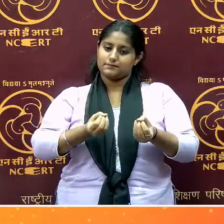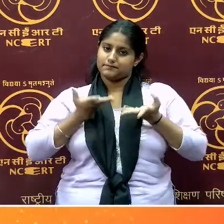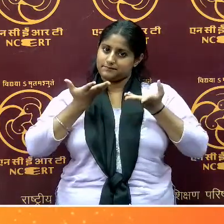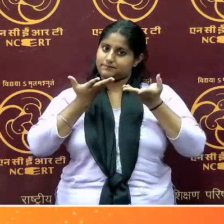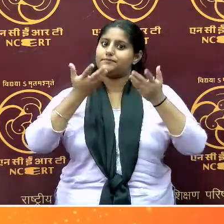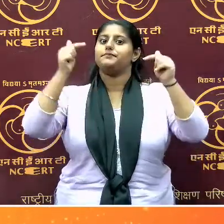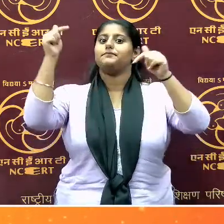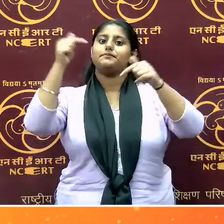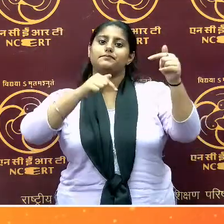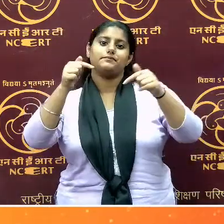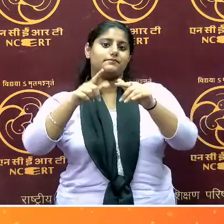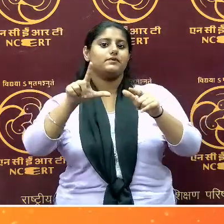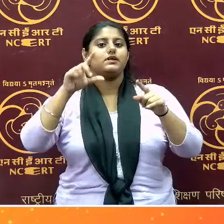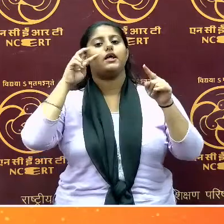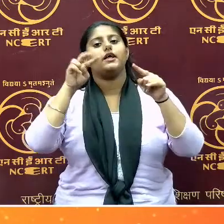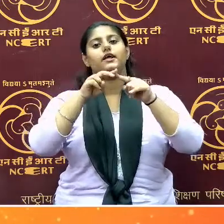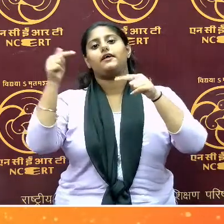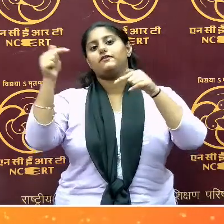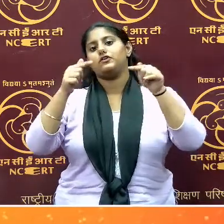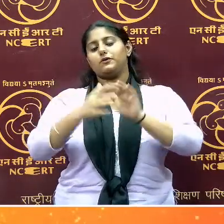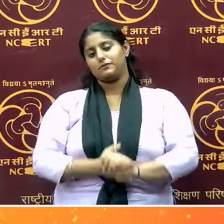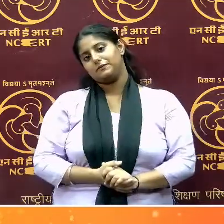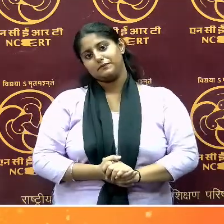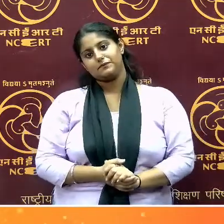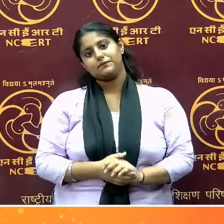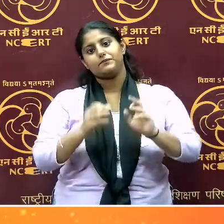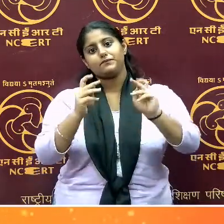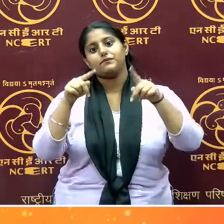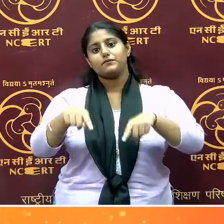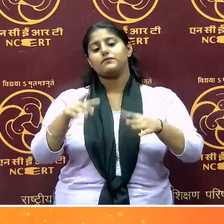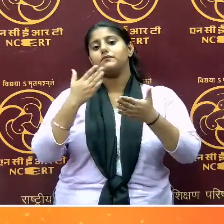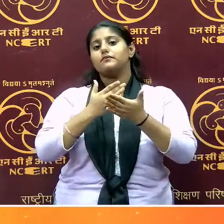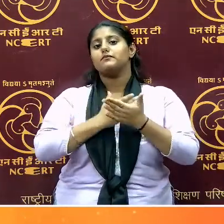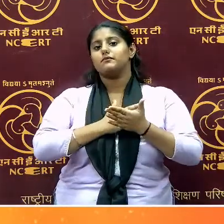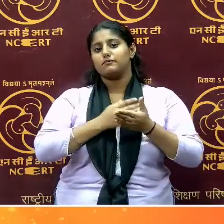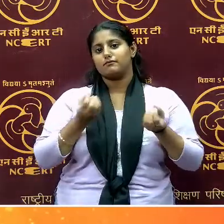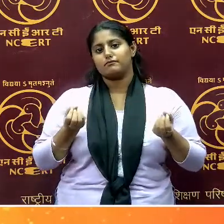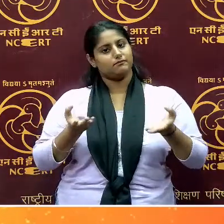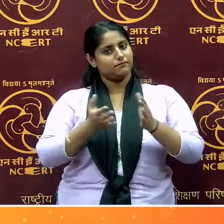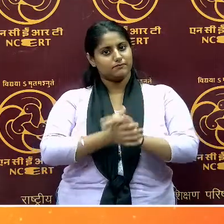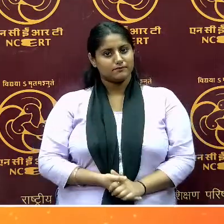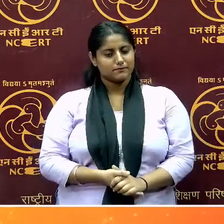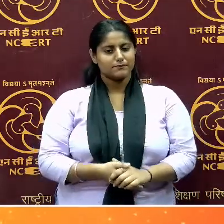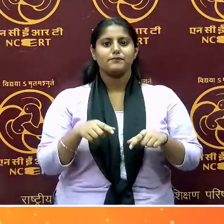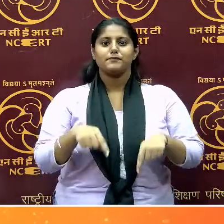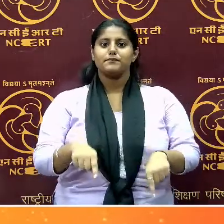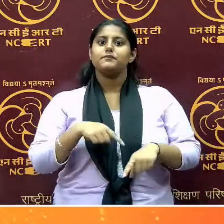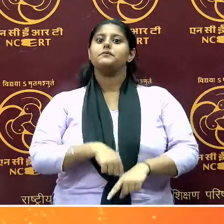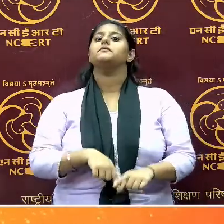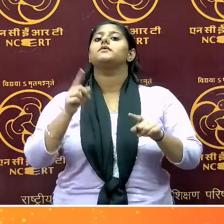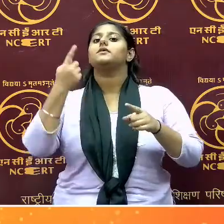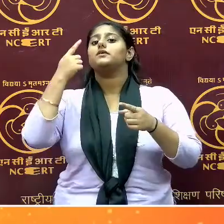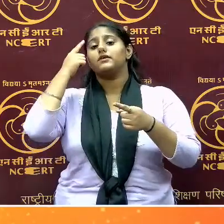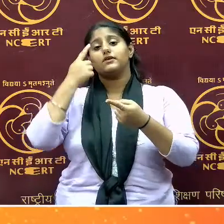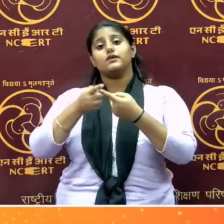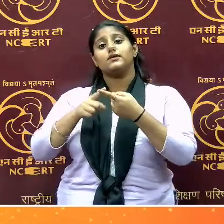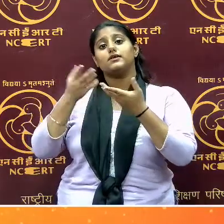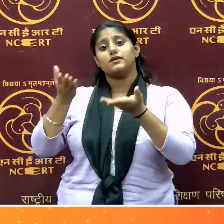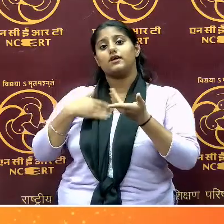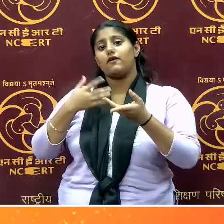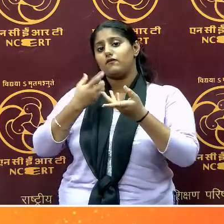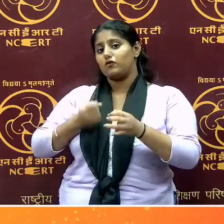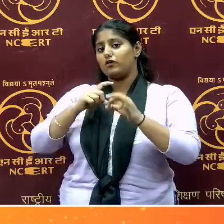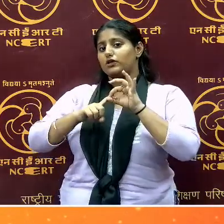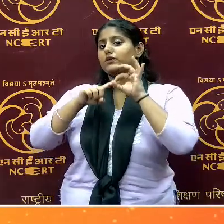queries in the live chat box option. And now we are starting our session and firstly ma'am, I would like to ask